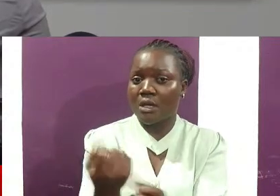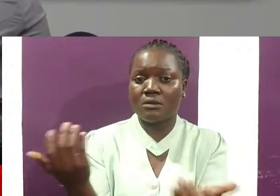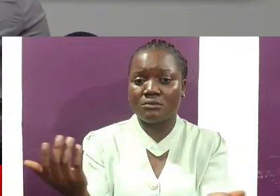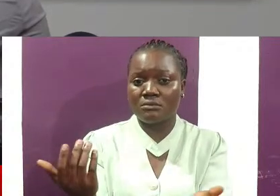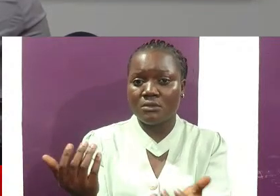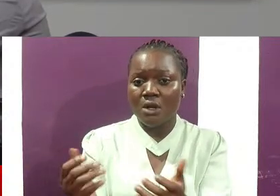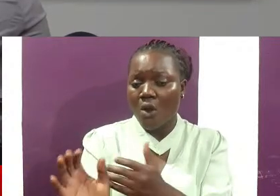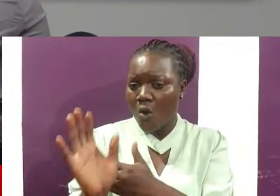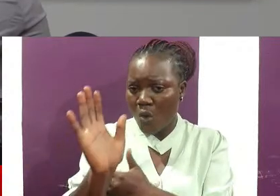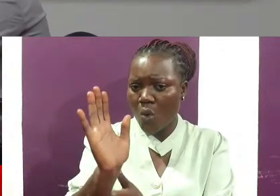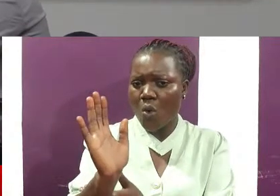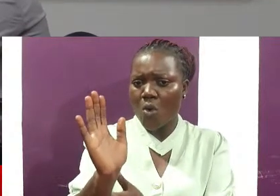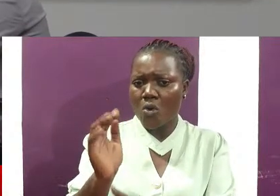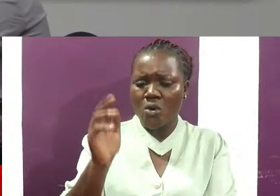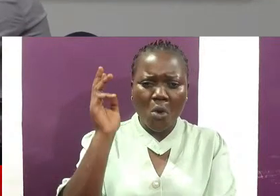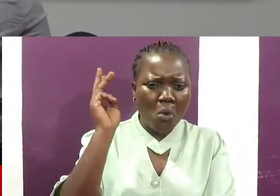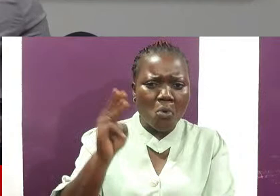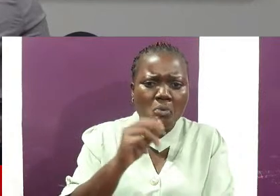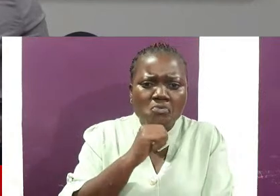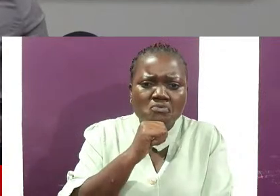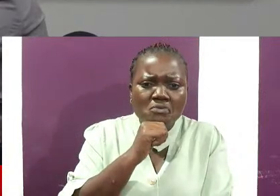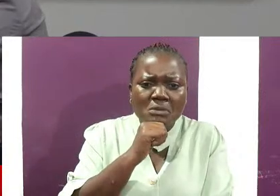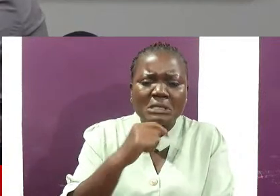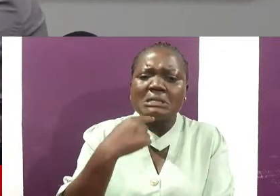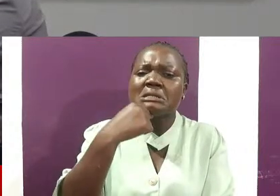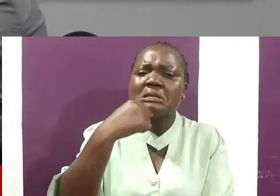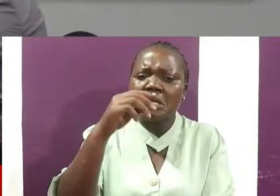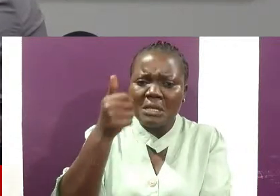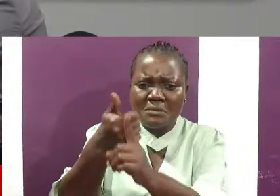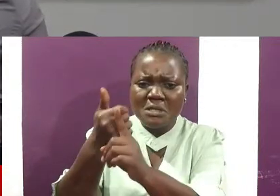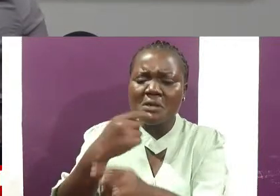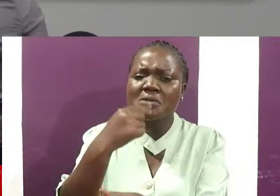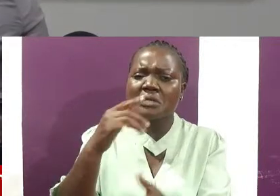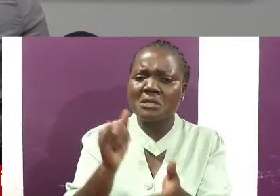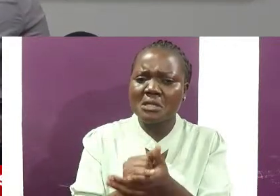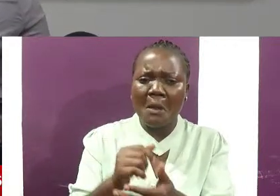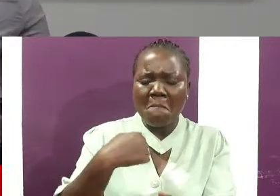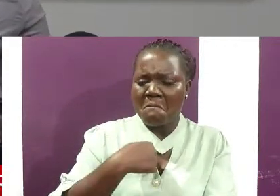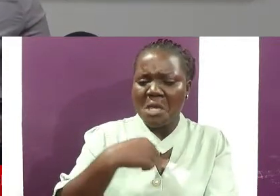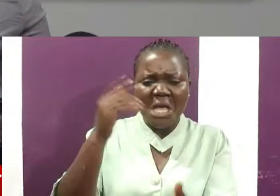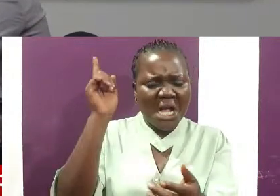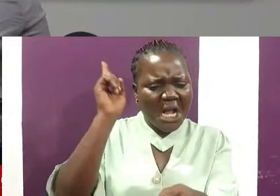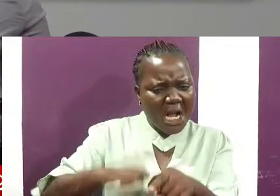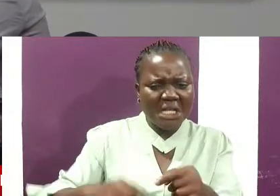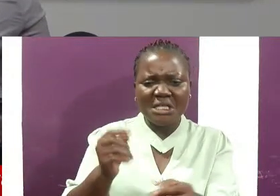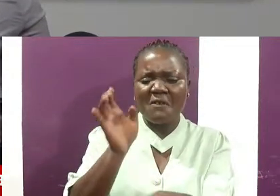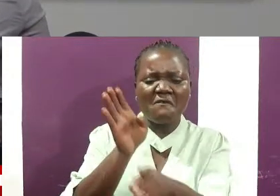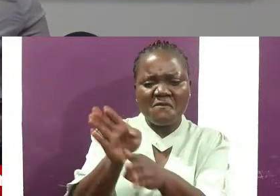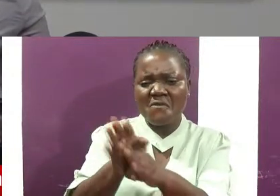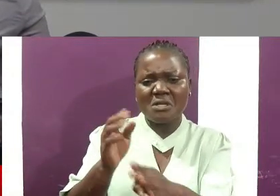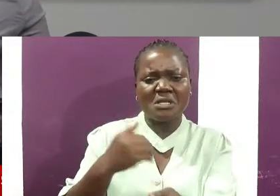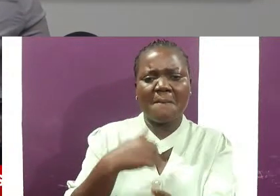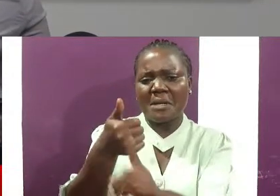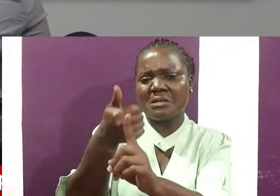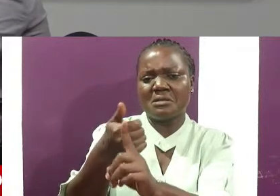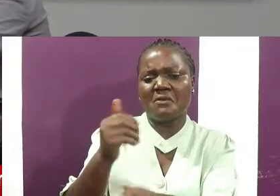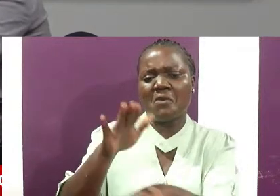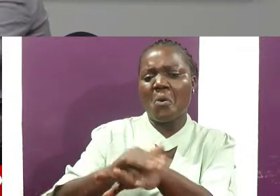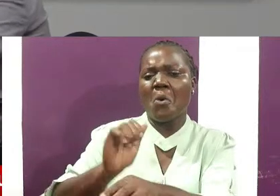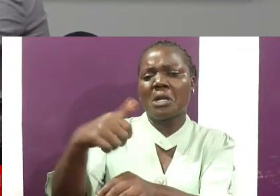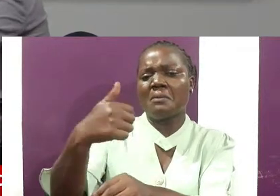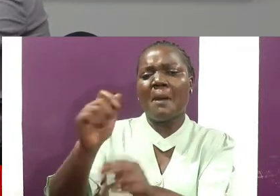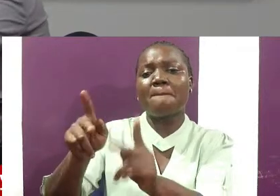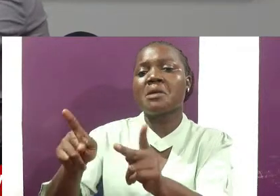have said, well, I guess I just need to force my will on everybody. Mm-hmm. But what God wants from his creation is for man